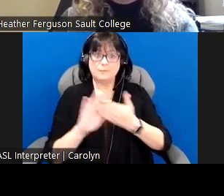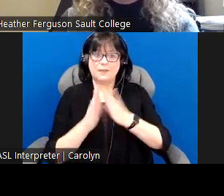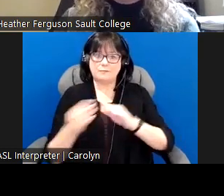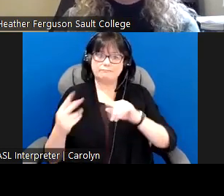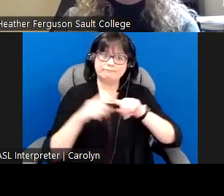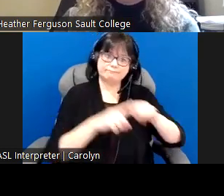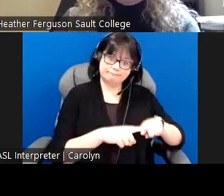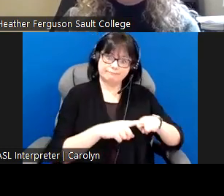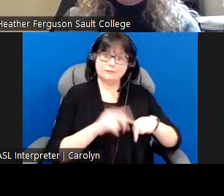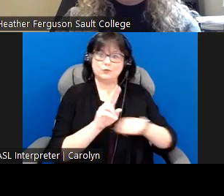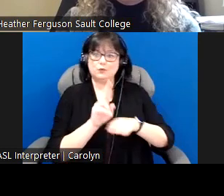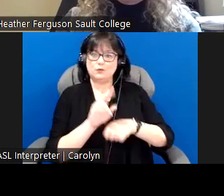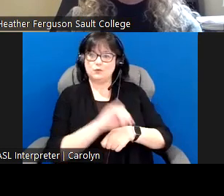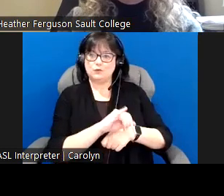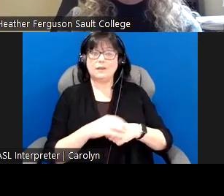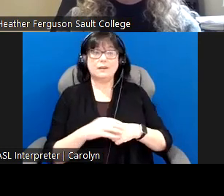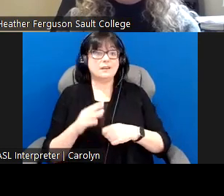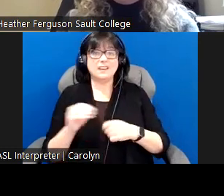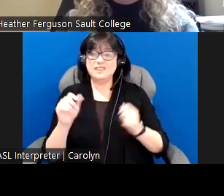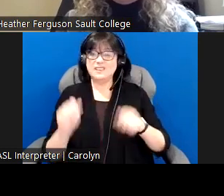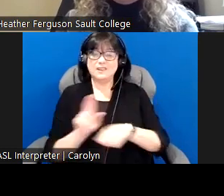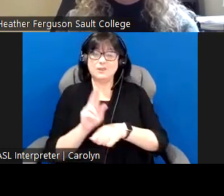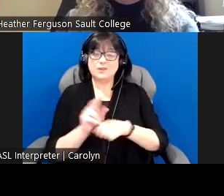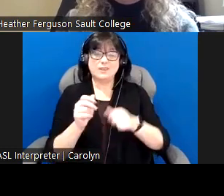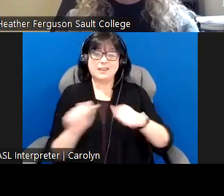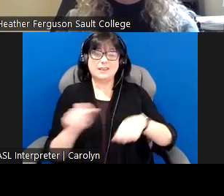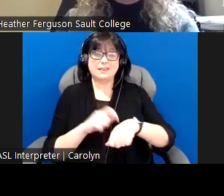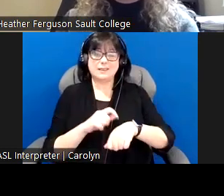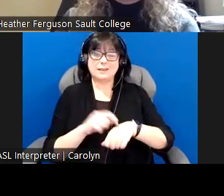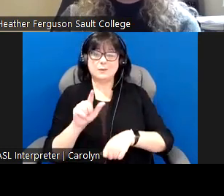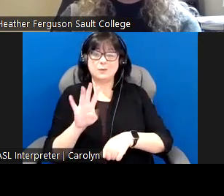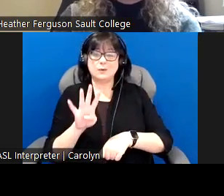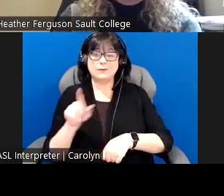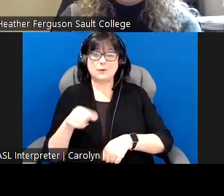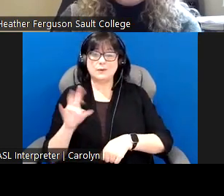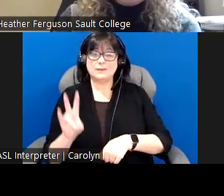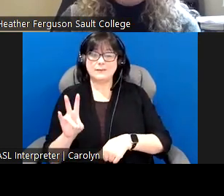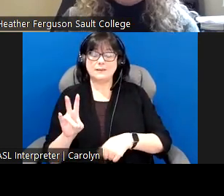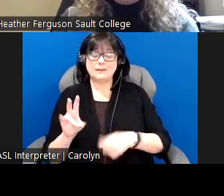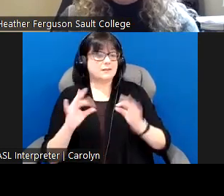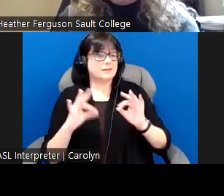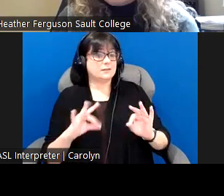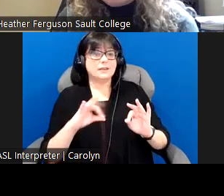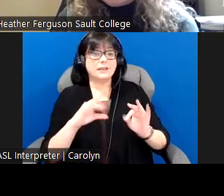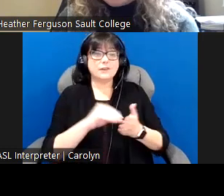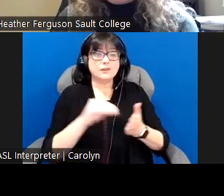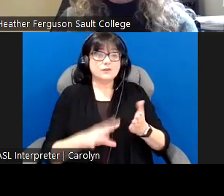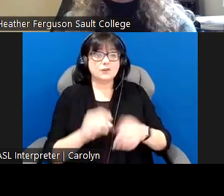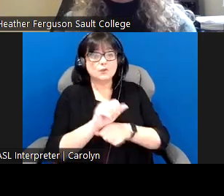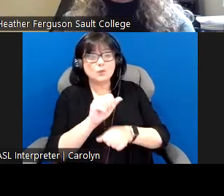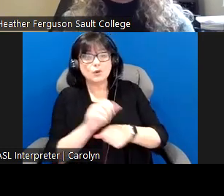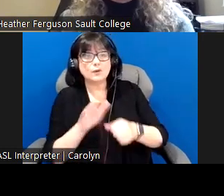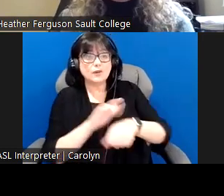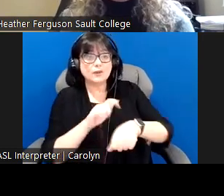available 24/7. That way, if we have a student who works full-time, does shift work